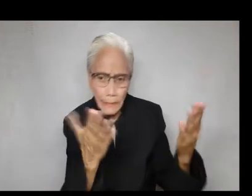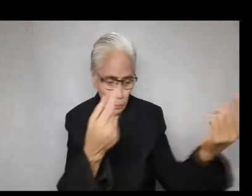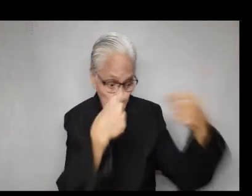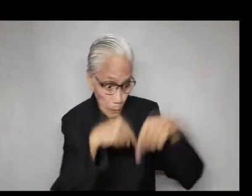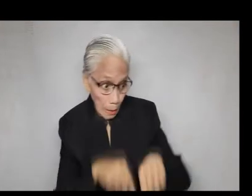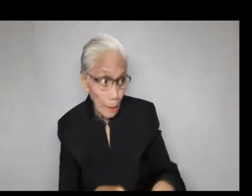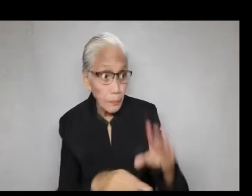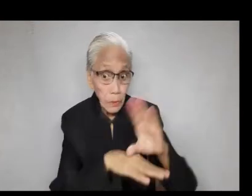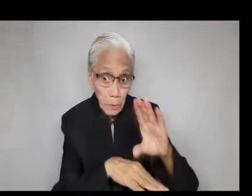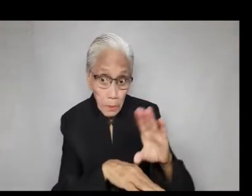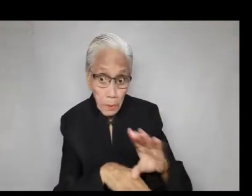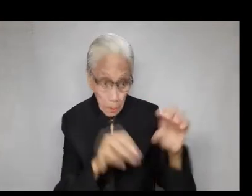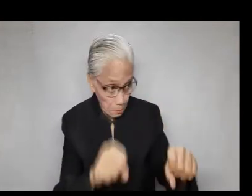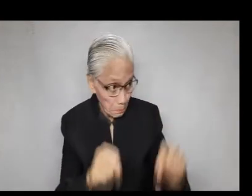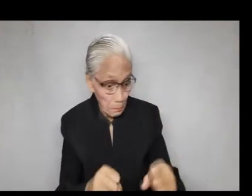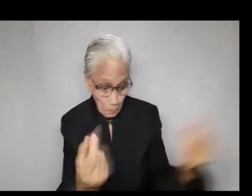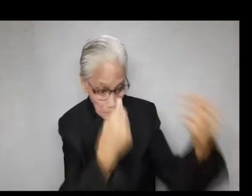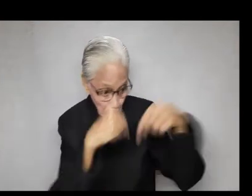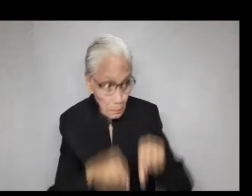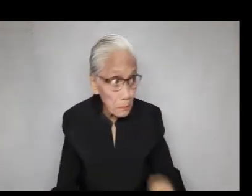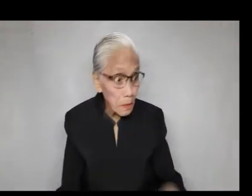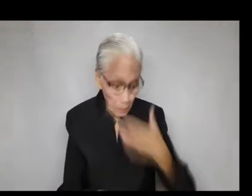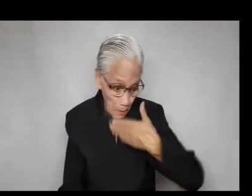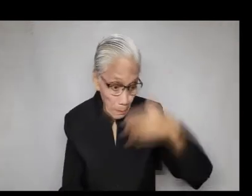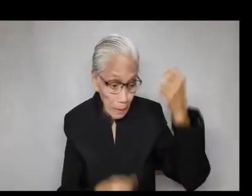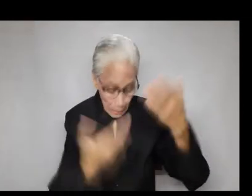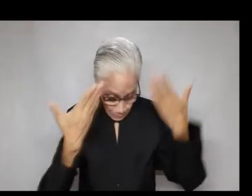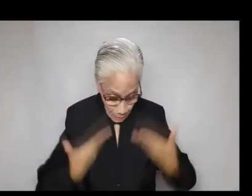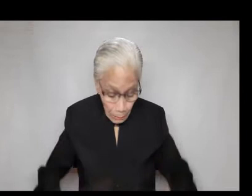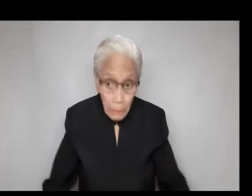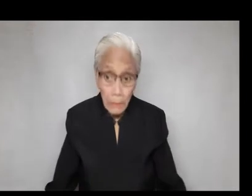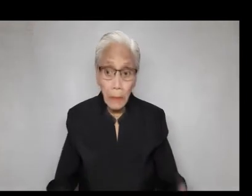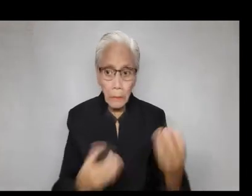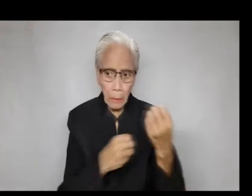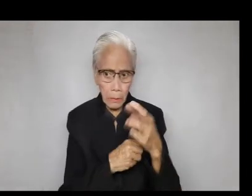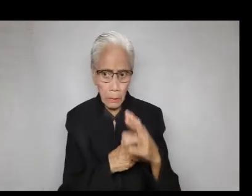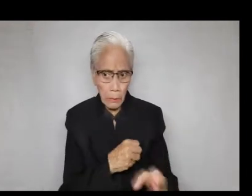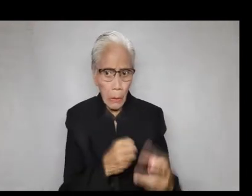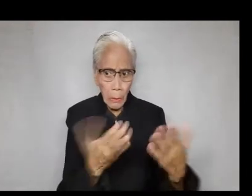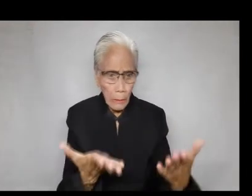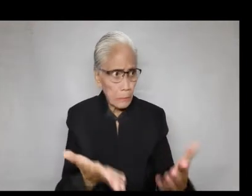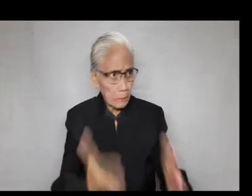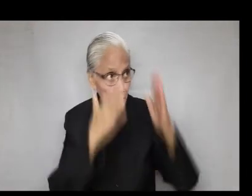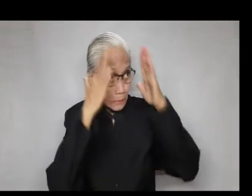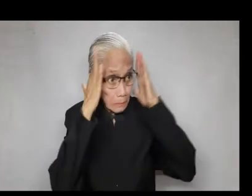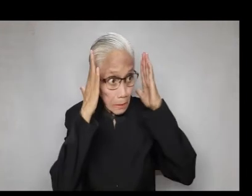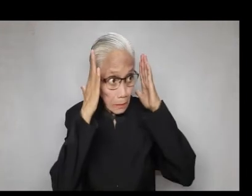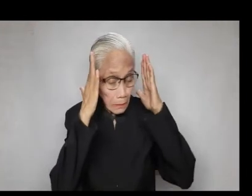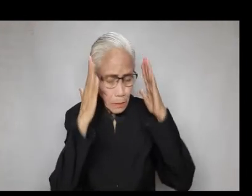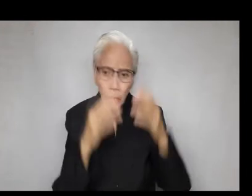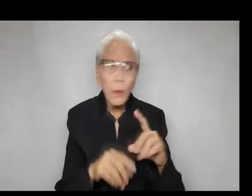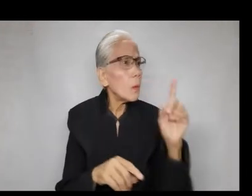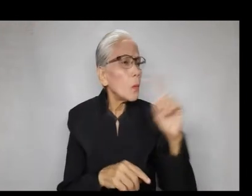best selves. When we come to church, do we at least come in our Sunday's best and modest attire? Are we at least giving God the best